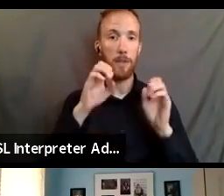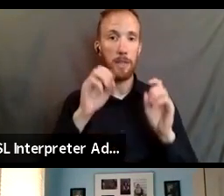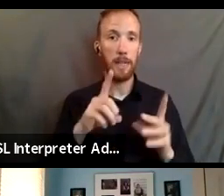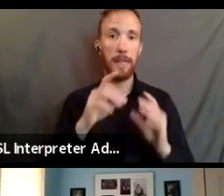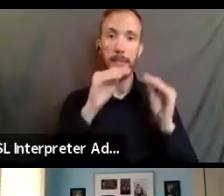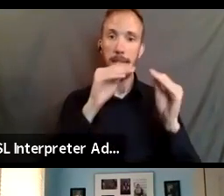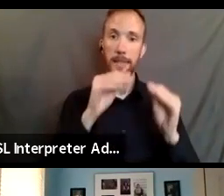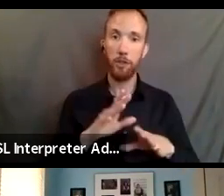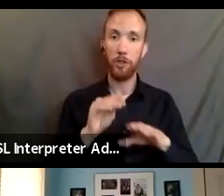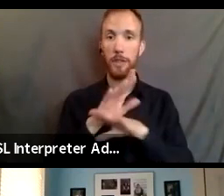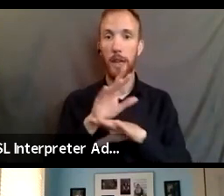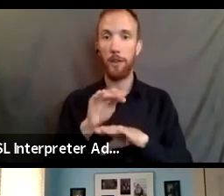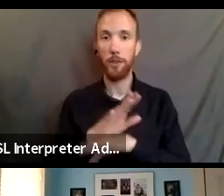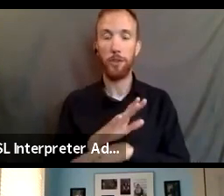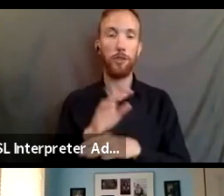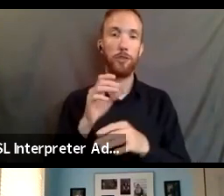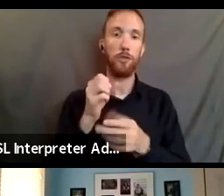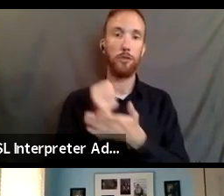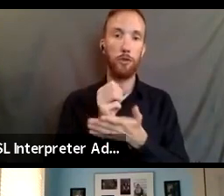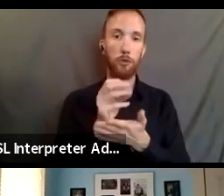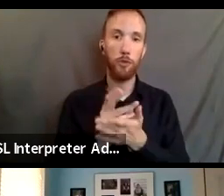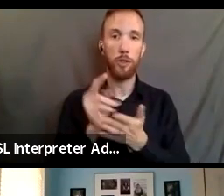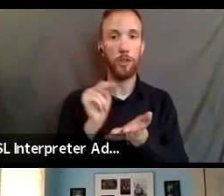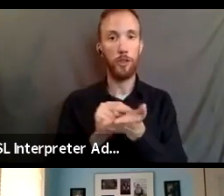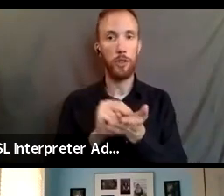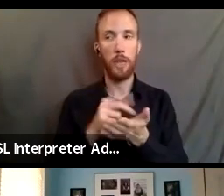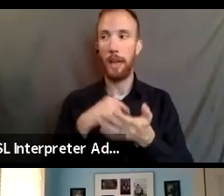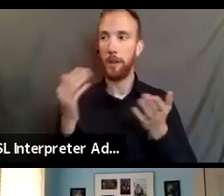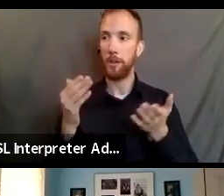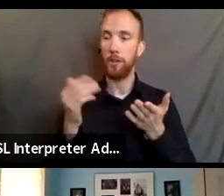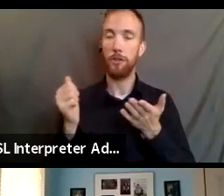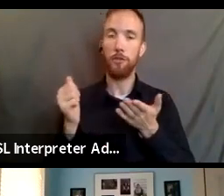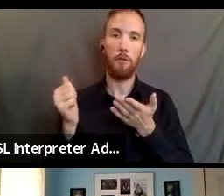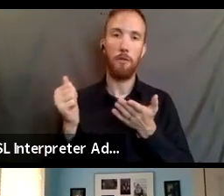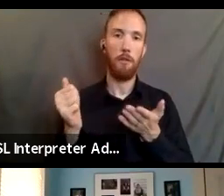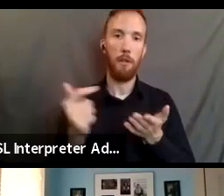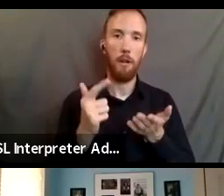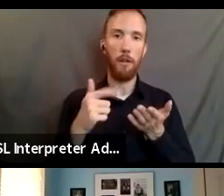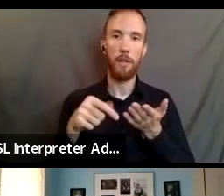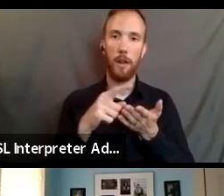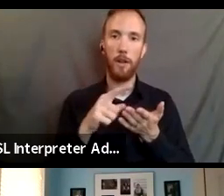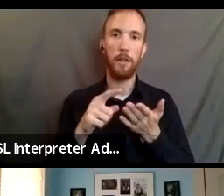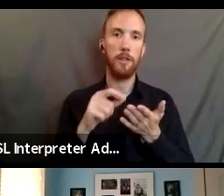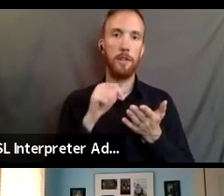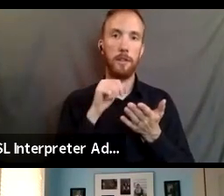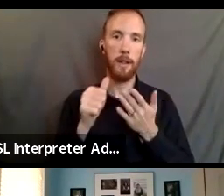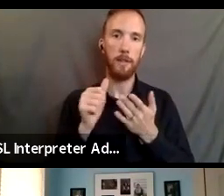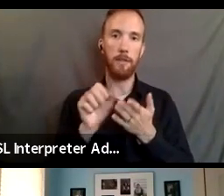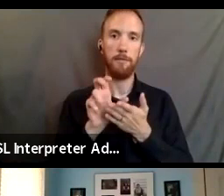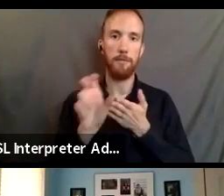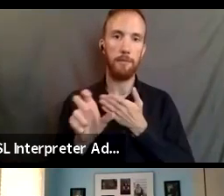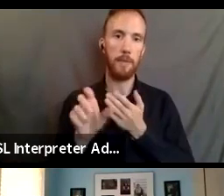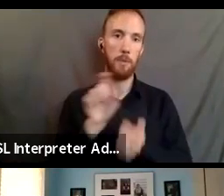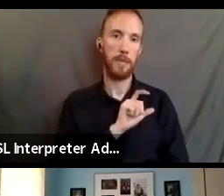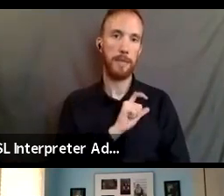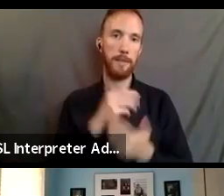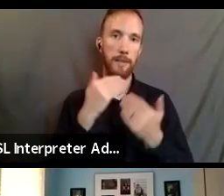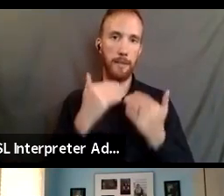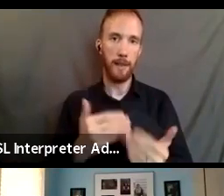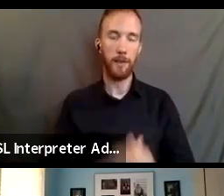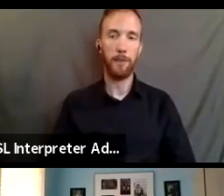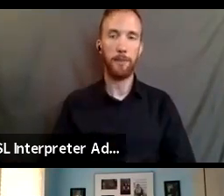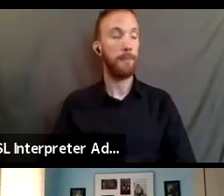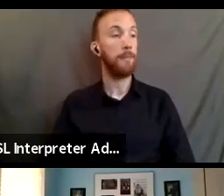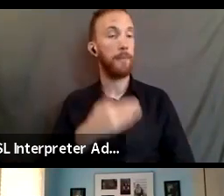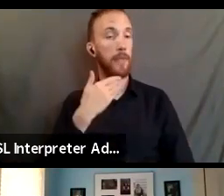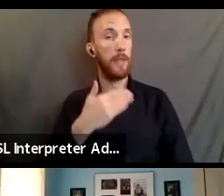workers and nurses i urge the board to allocate all cts dollars there not to police thank you thank you miss brody our next speaker